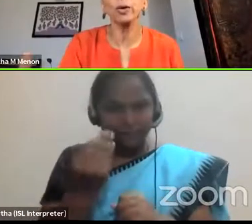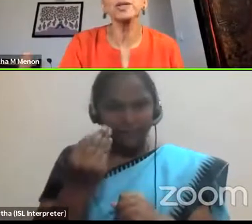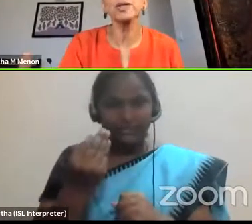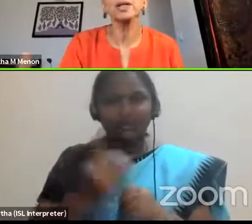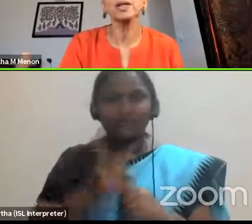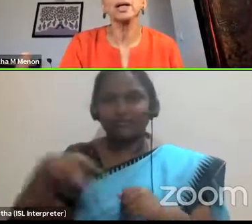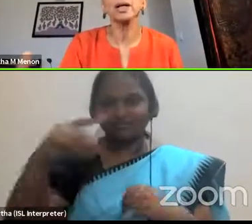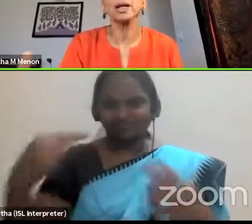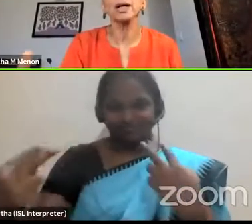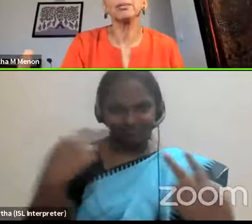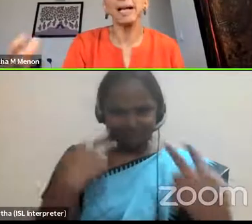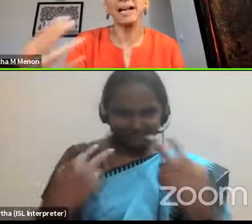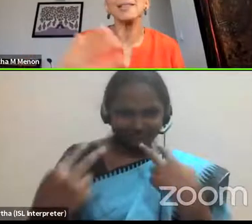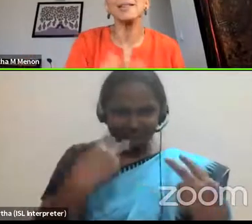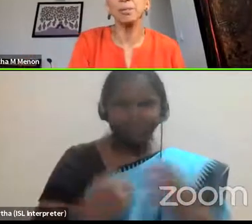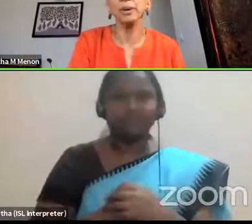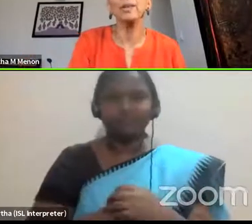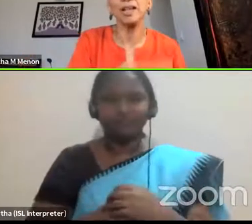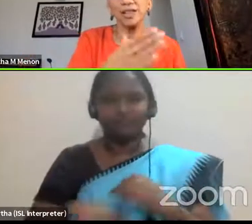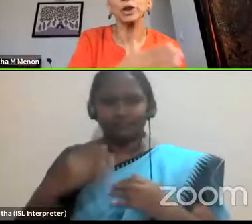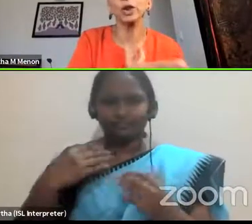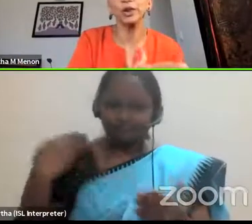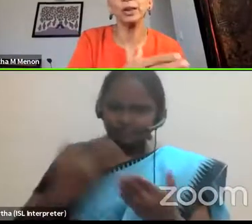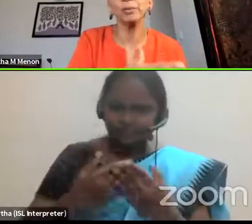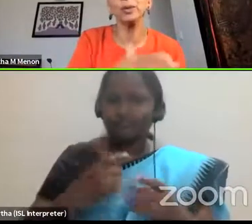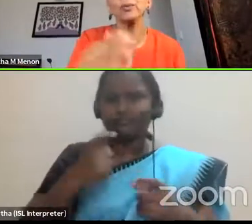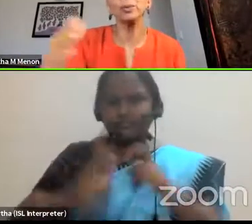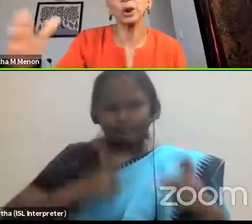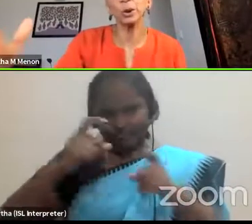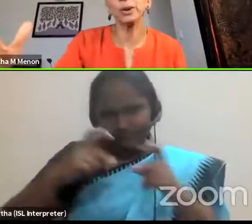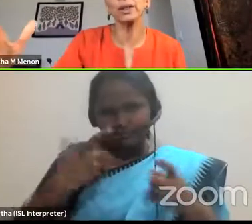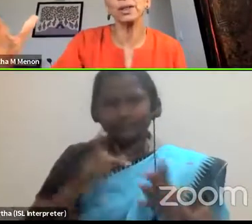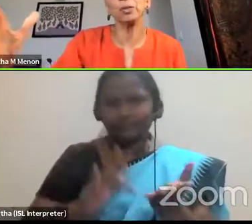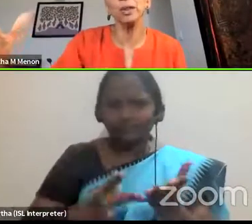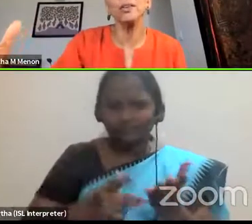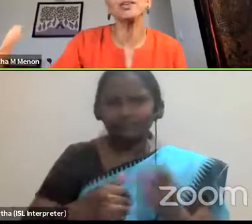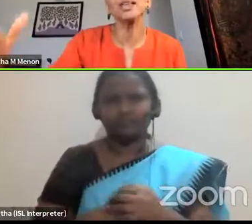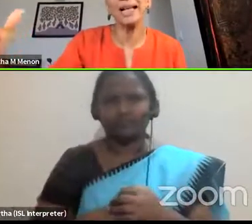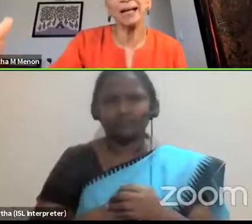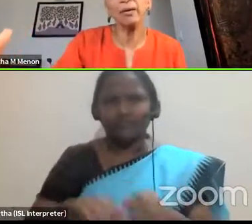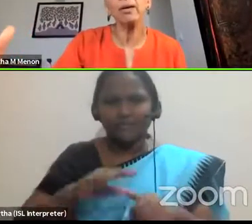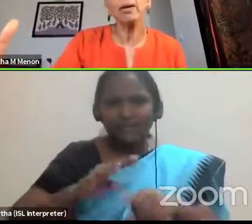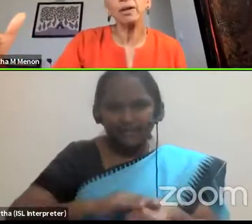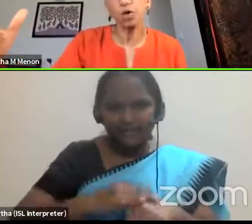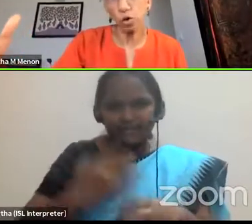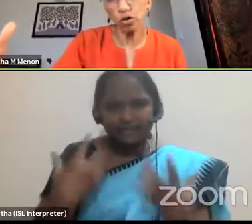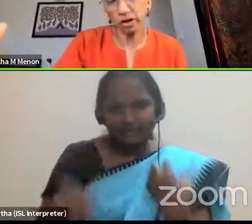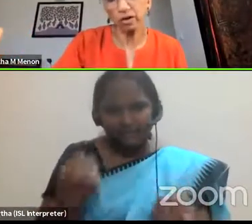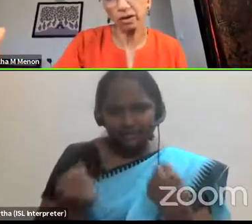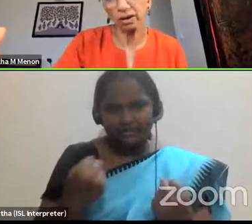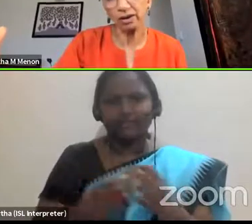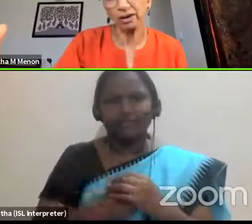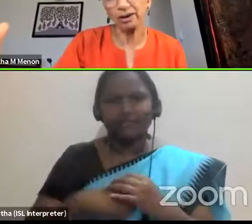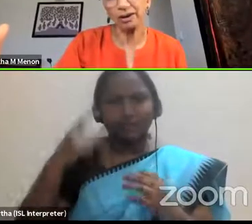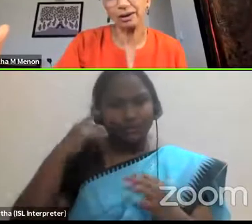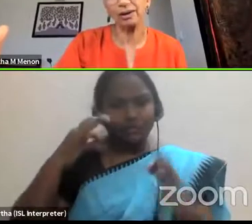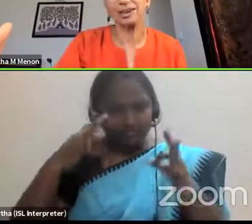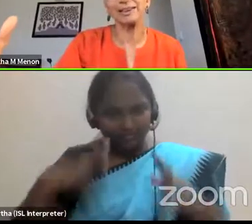your audience. As companies, as technology companies, we have to make sure that the experience that they get is so